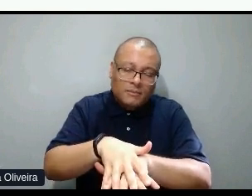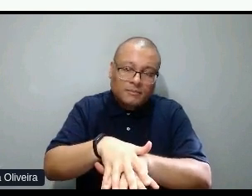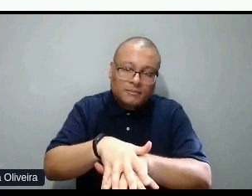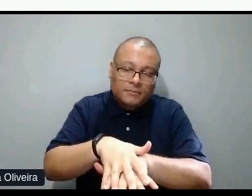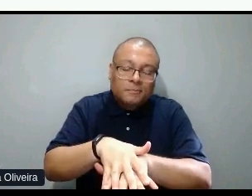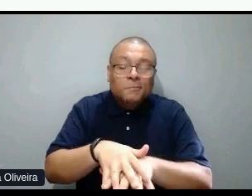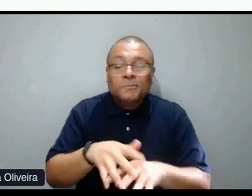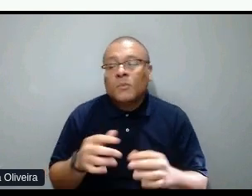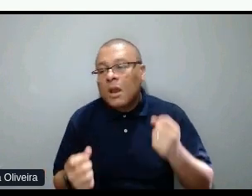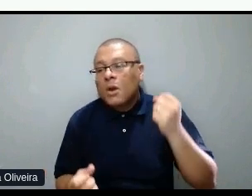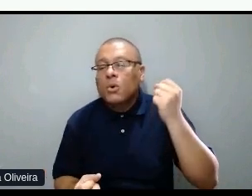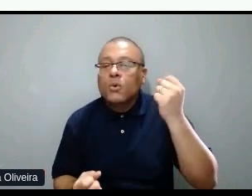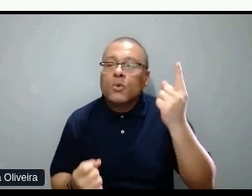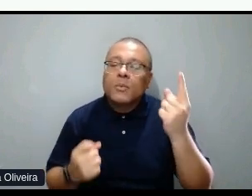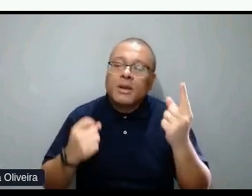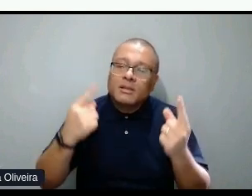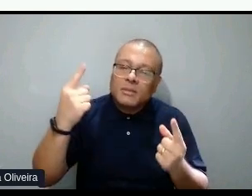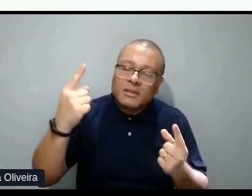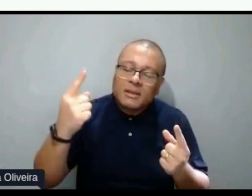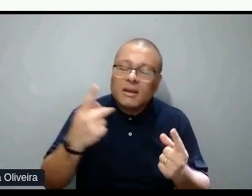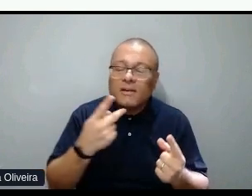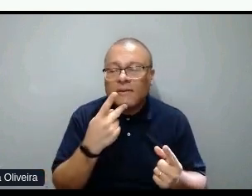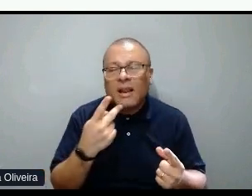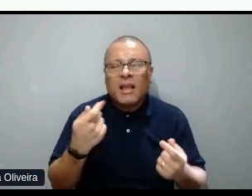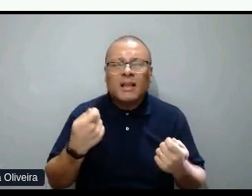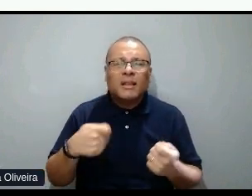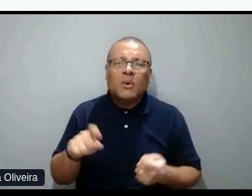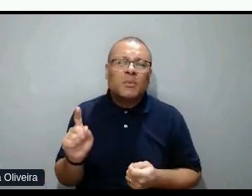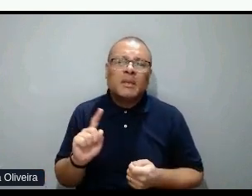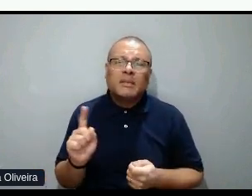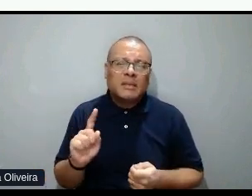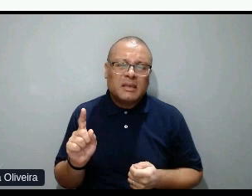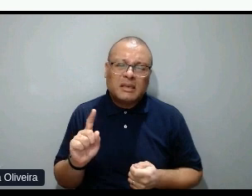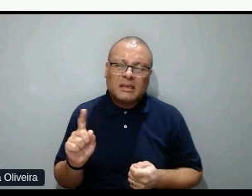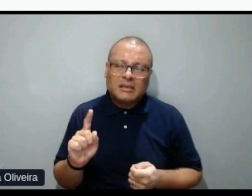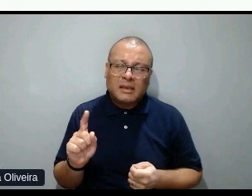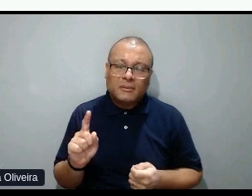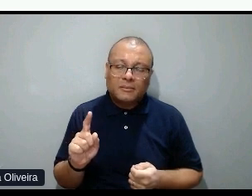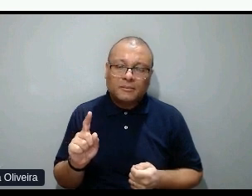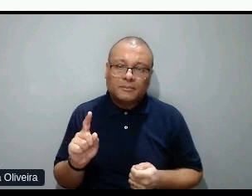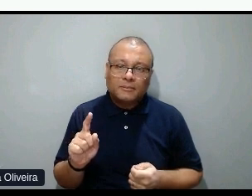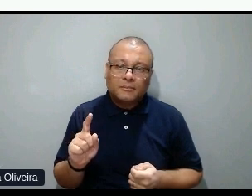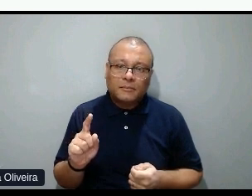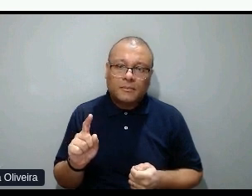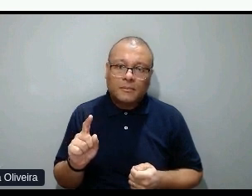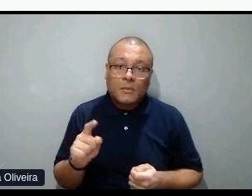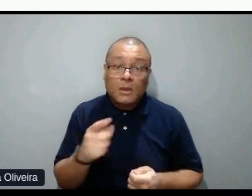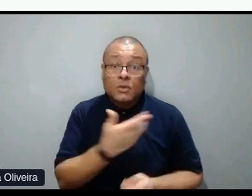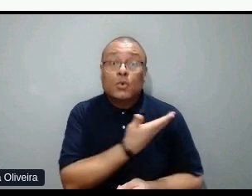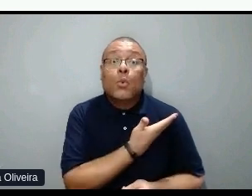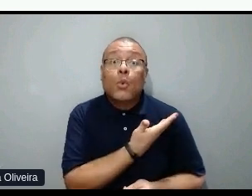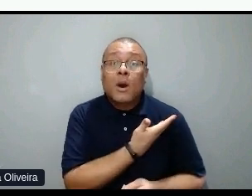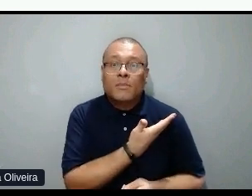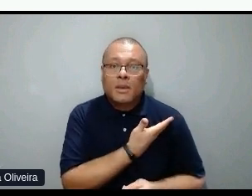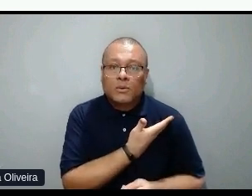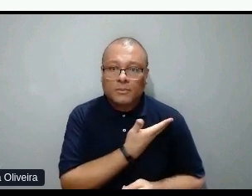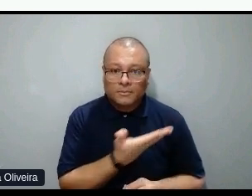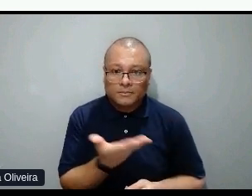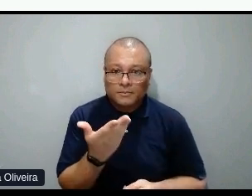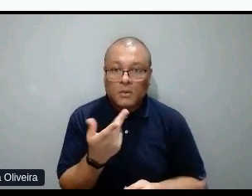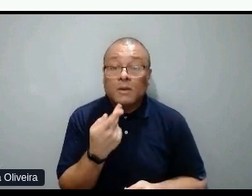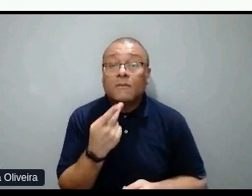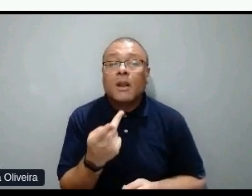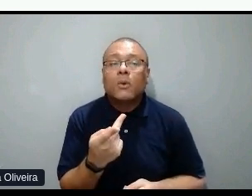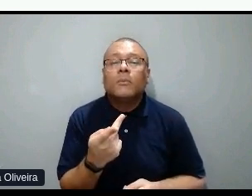some people say, do we really need all this? And this is a quote from my friend Torbjörn.